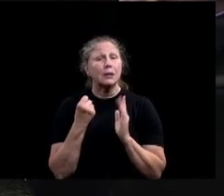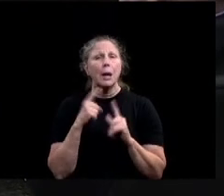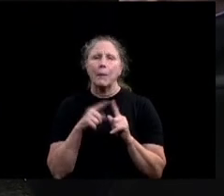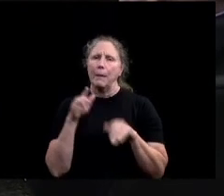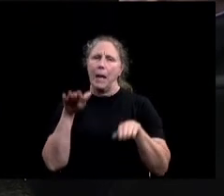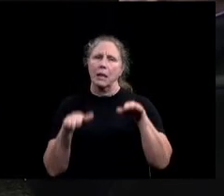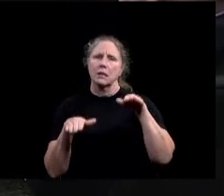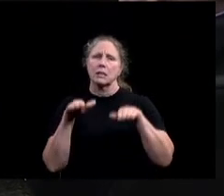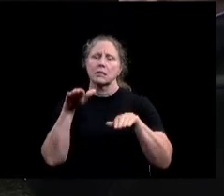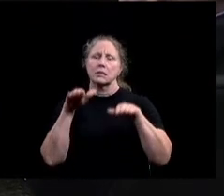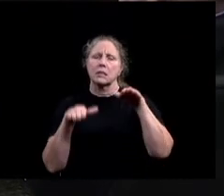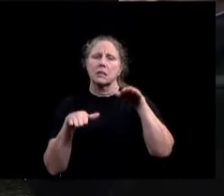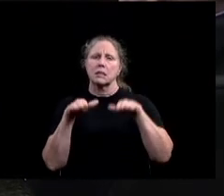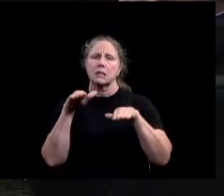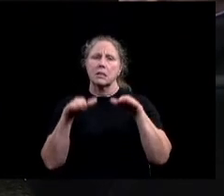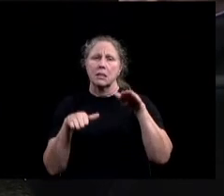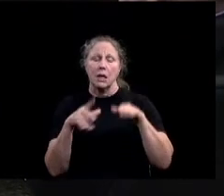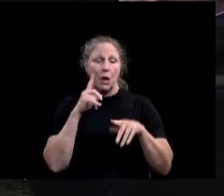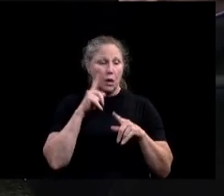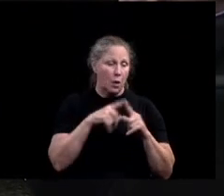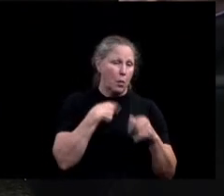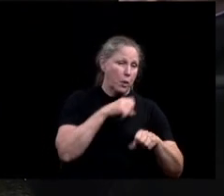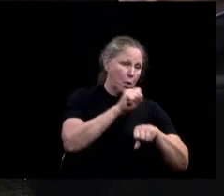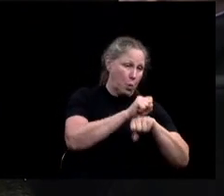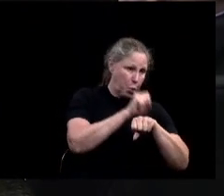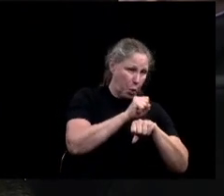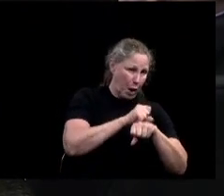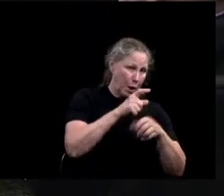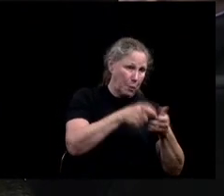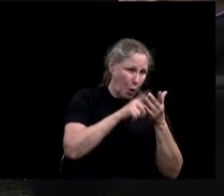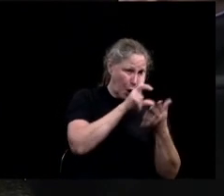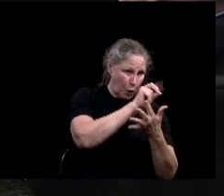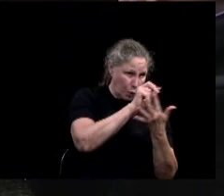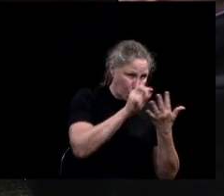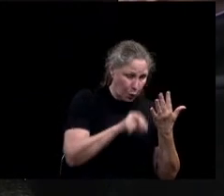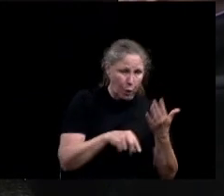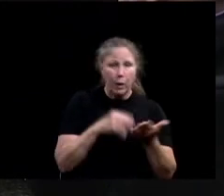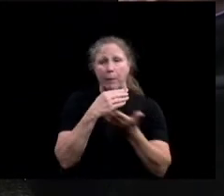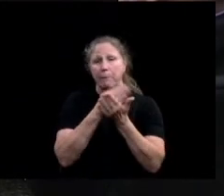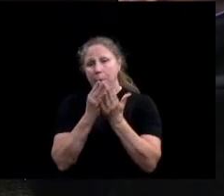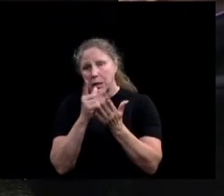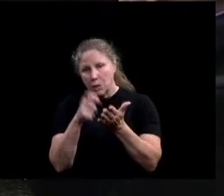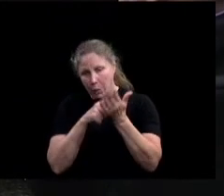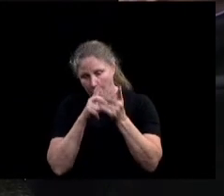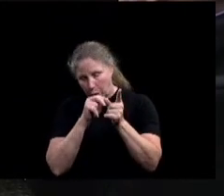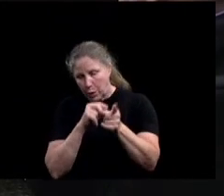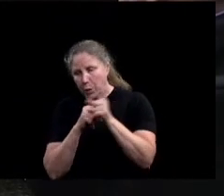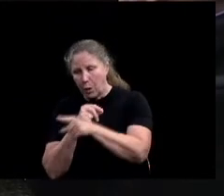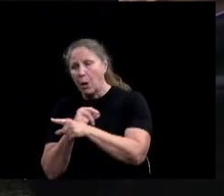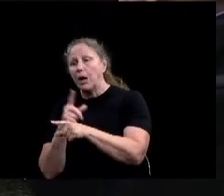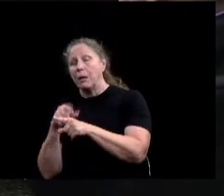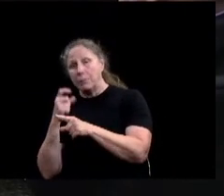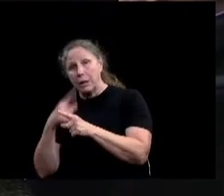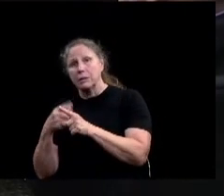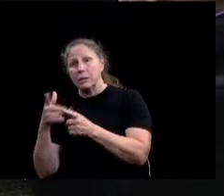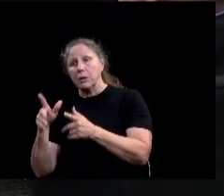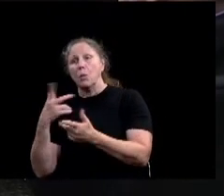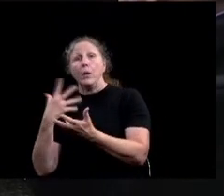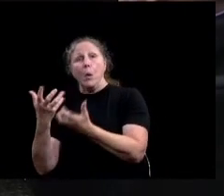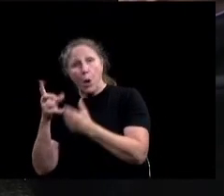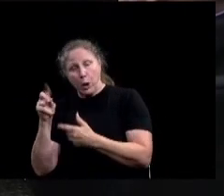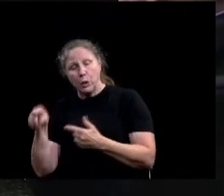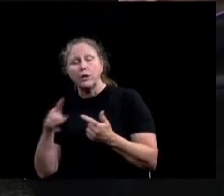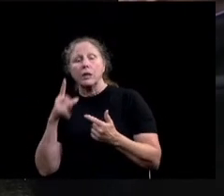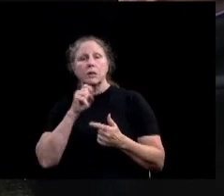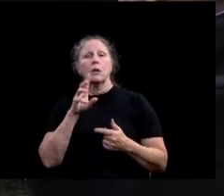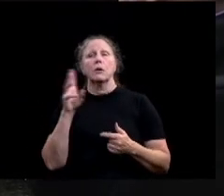competing priorities in the budget, but it is certainly something we're looking at, and Mr. Ford has directed us